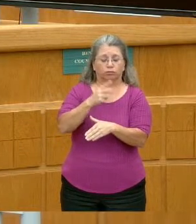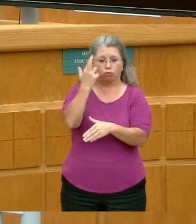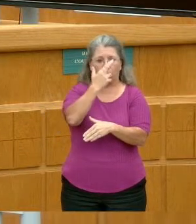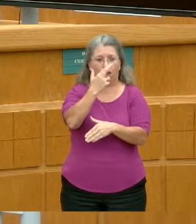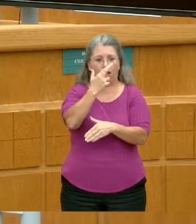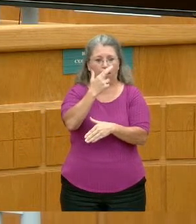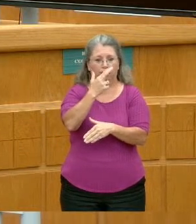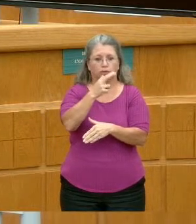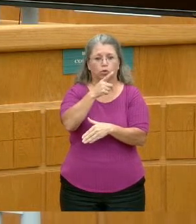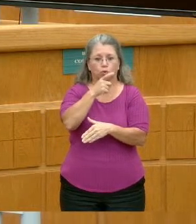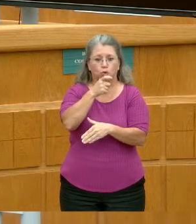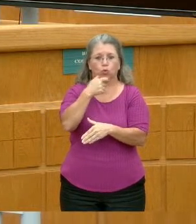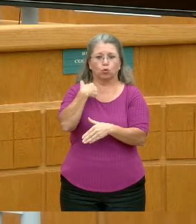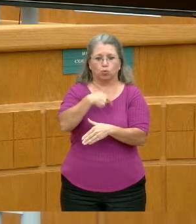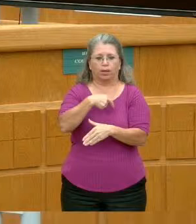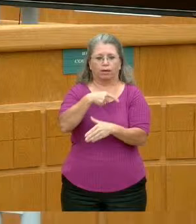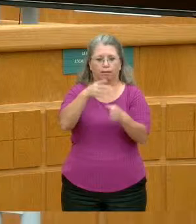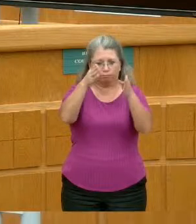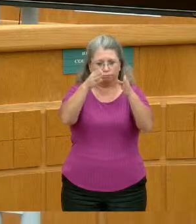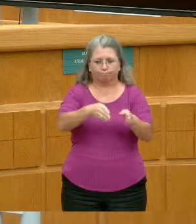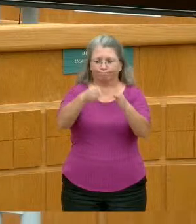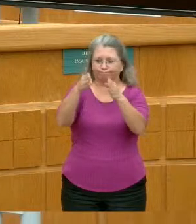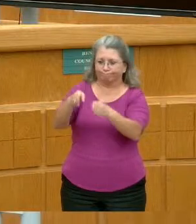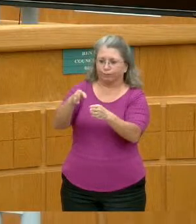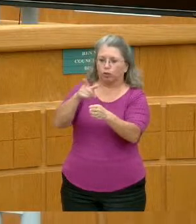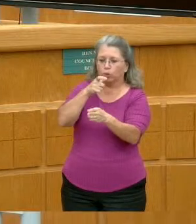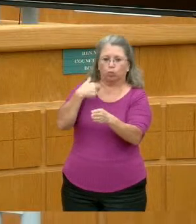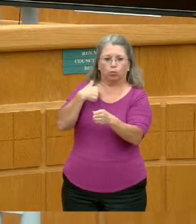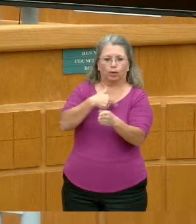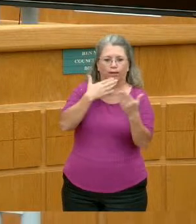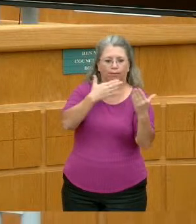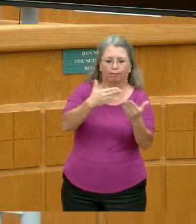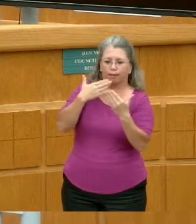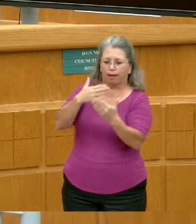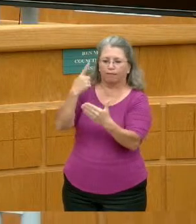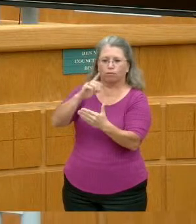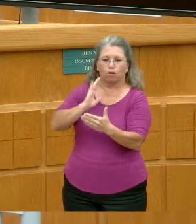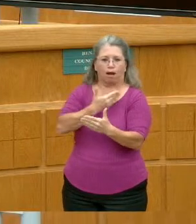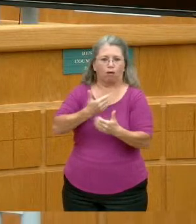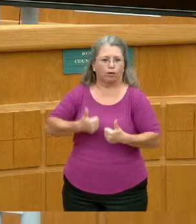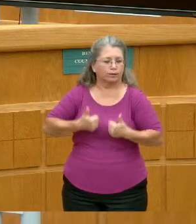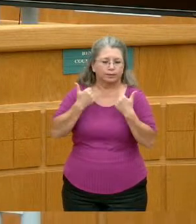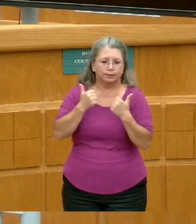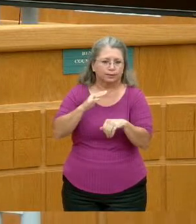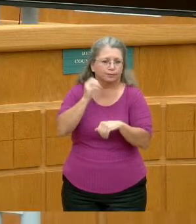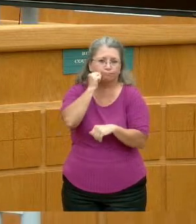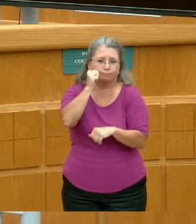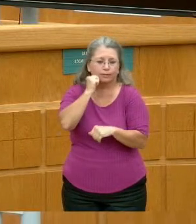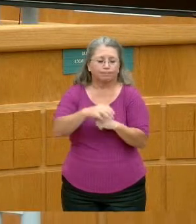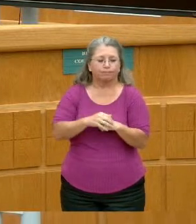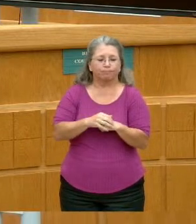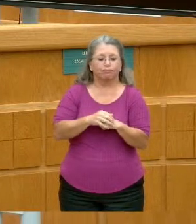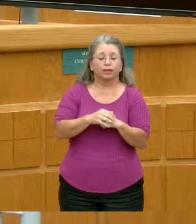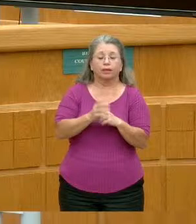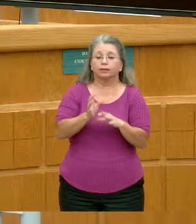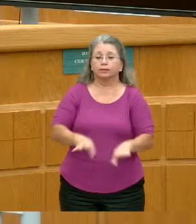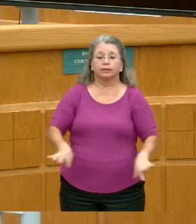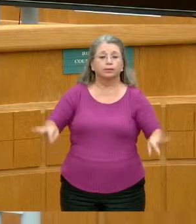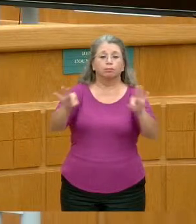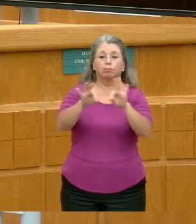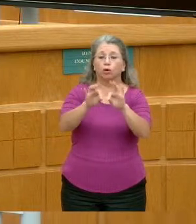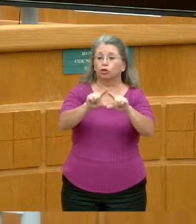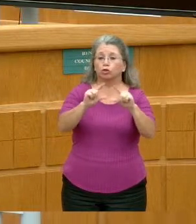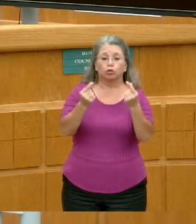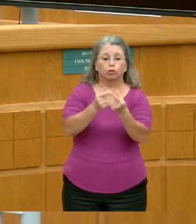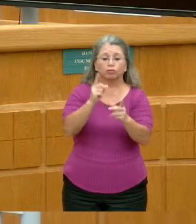for our ability to exist on a day-to-day basis. And one of those very important people, groups of people